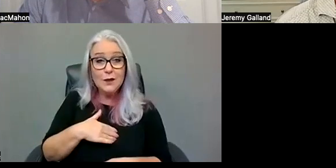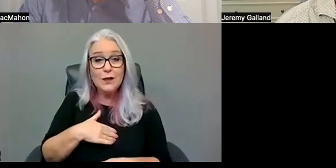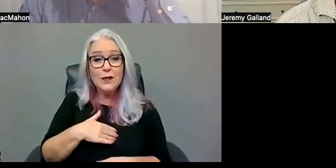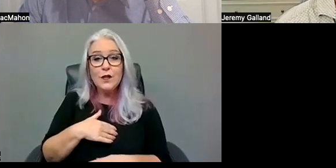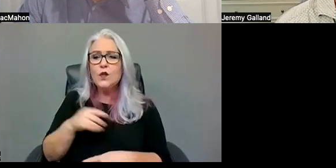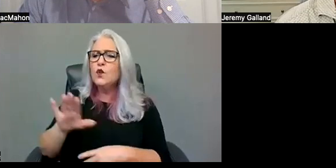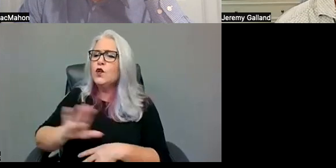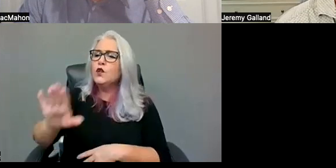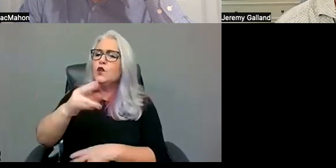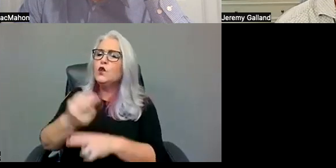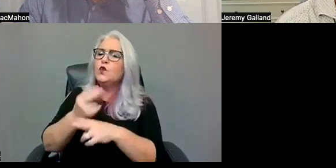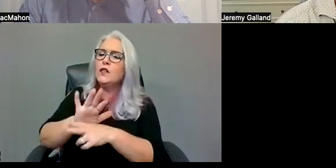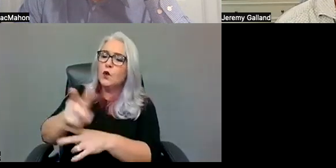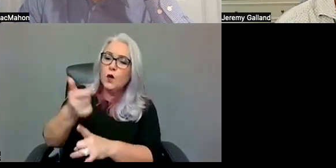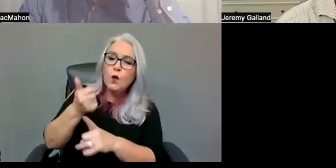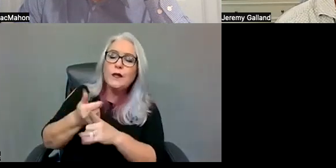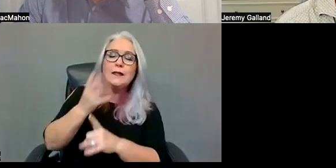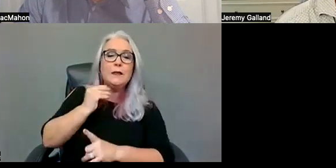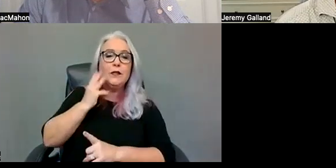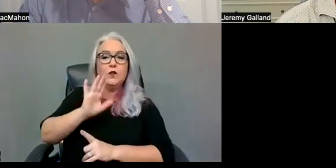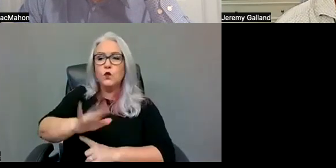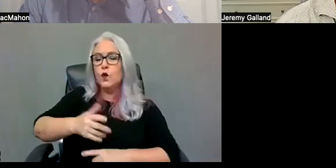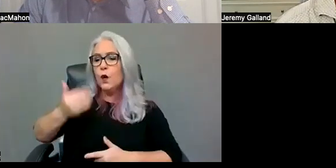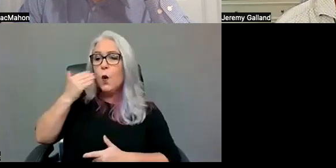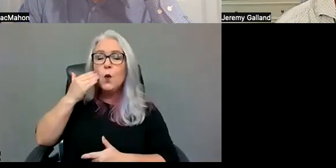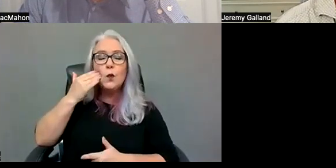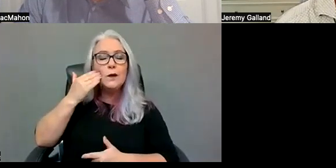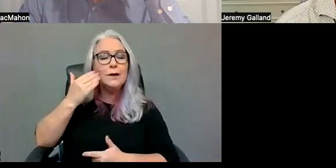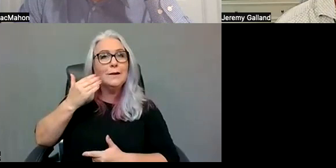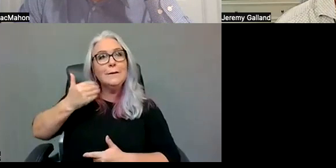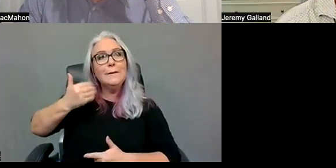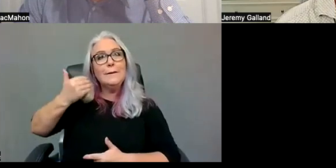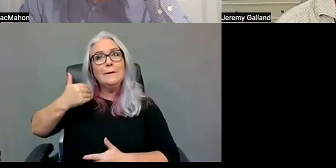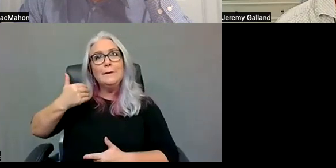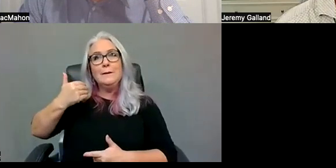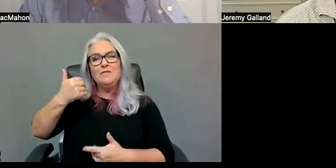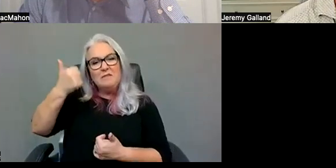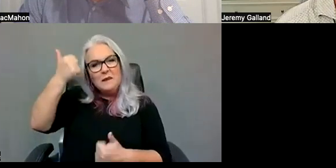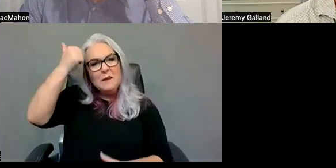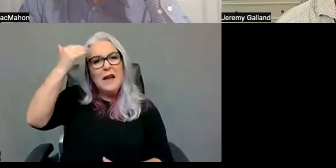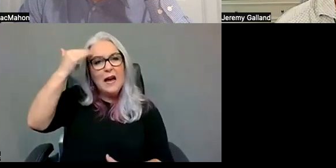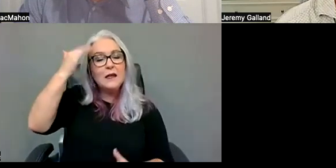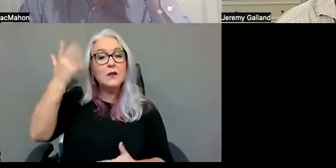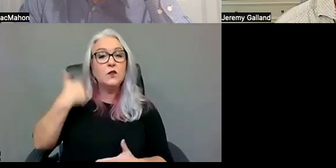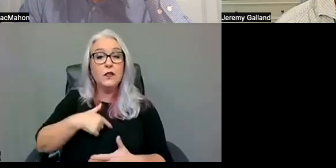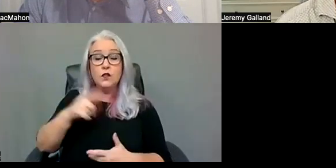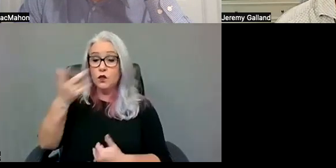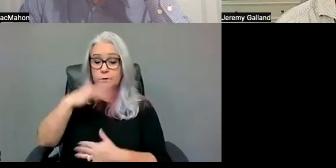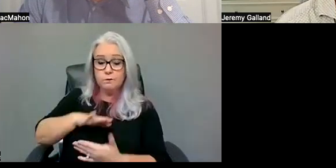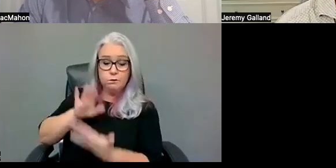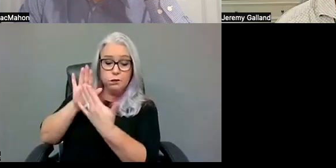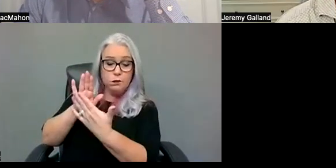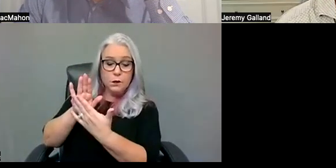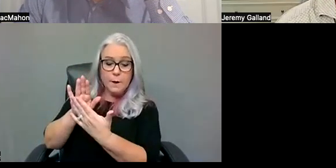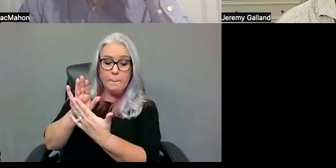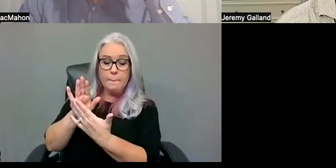using your own experiences, your own expertise, and you are addressing this head on. And it will change because it is